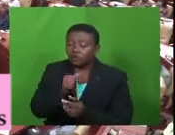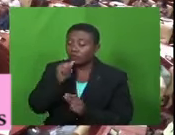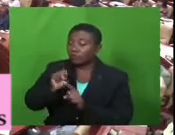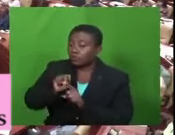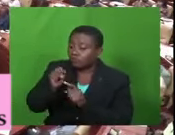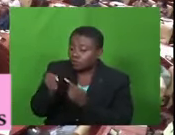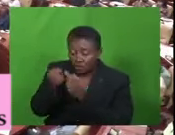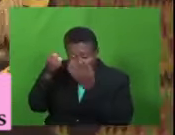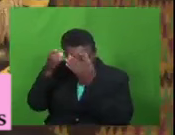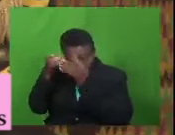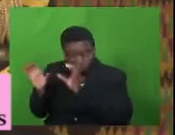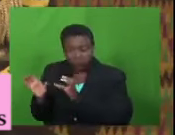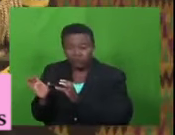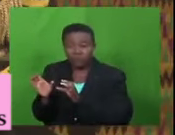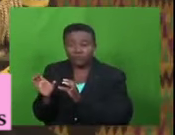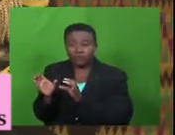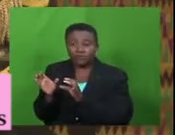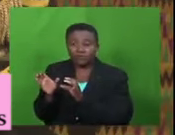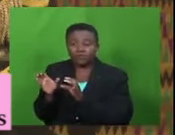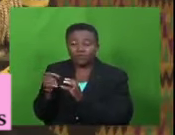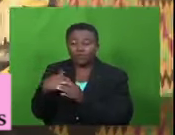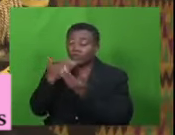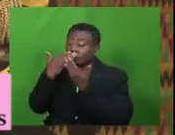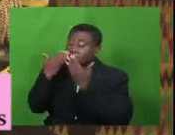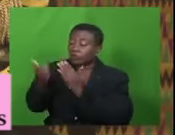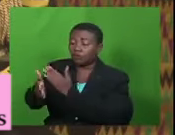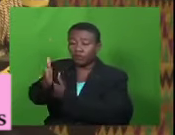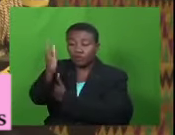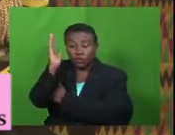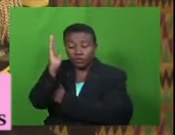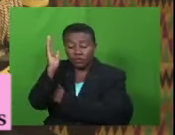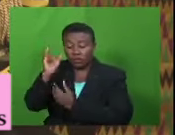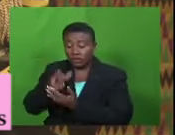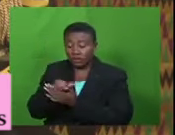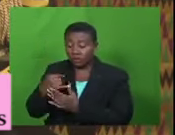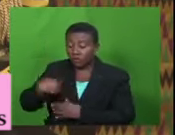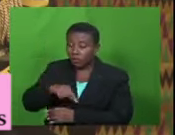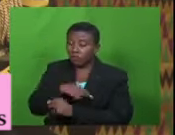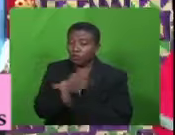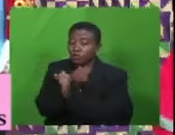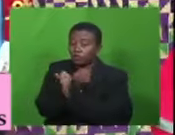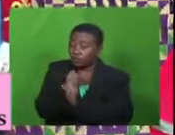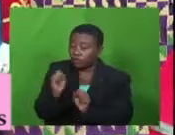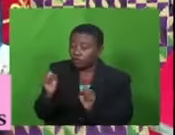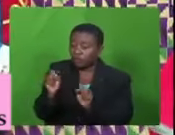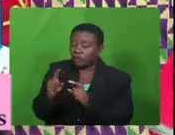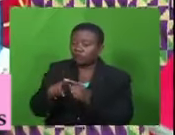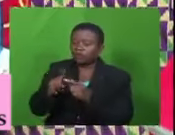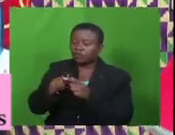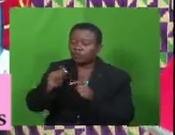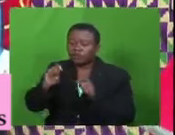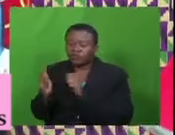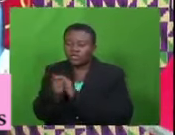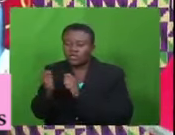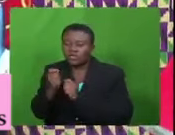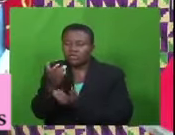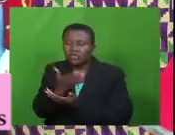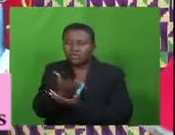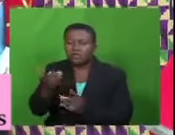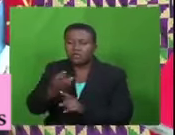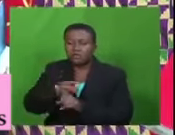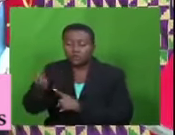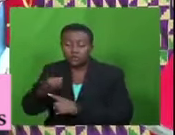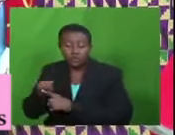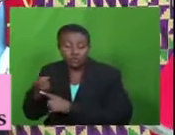cost. But we must thank the Almighty that we have survived to repair the damage and begin to rebuild